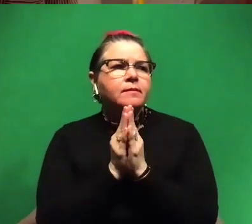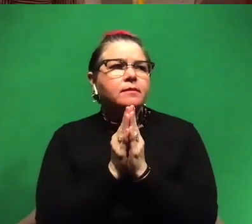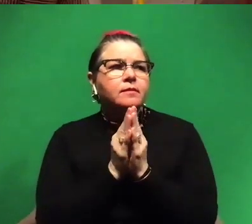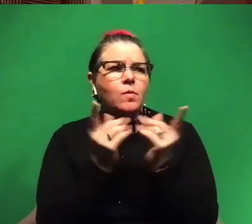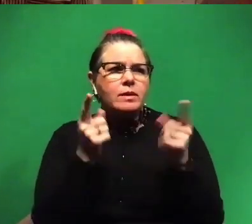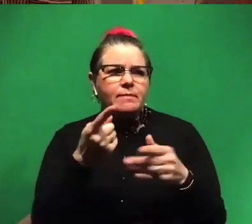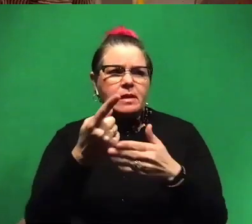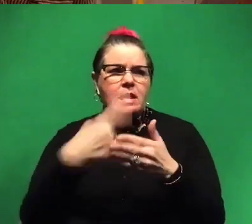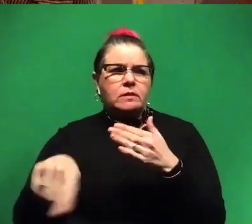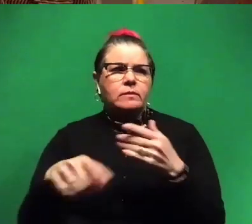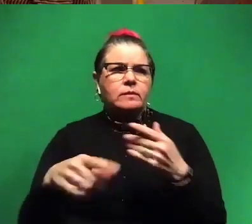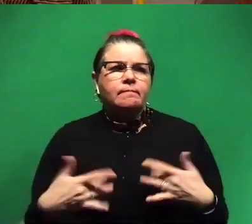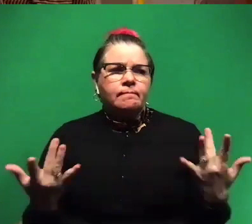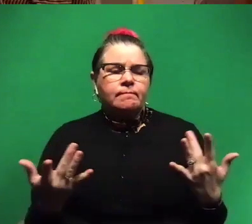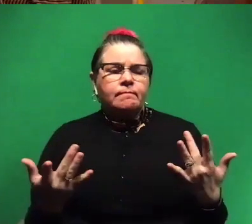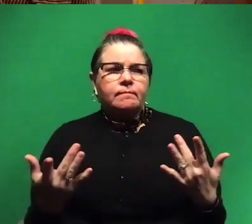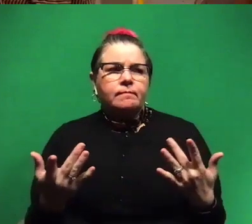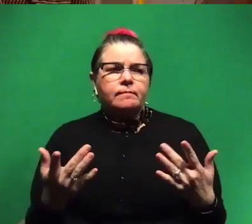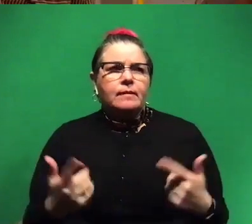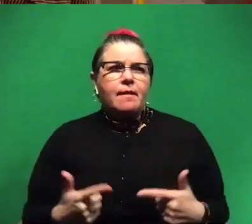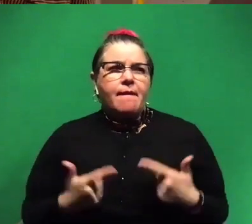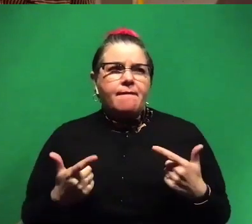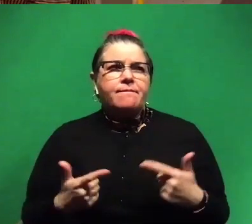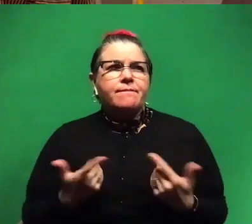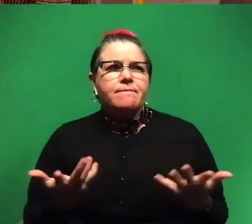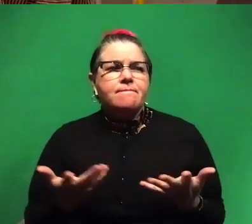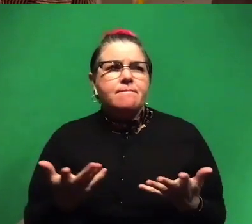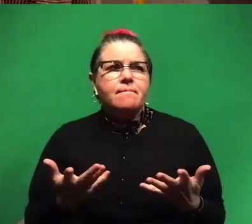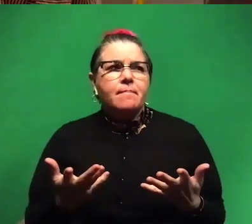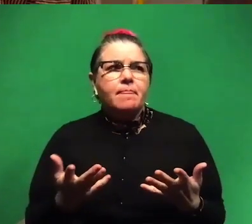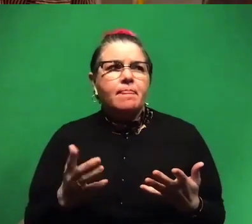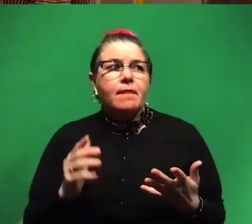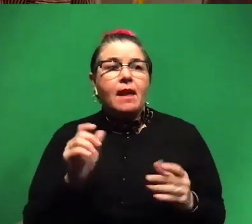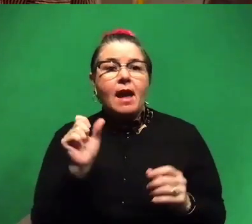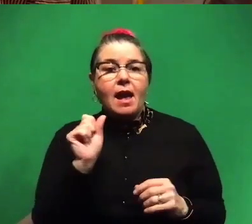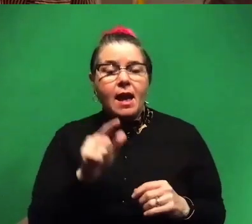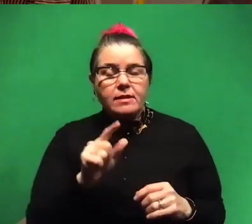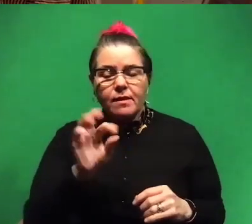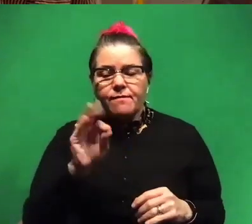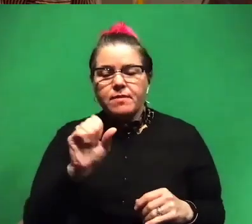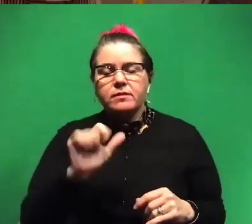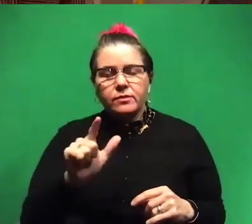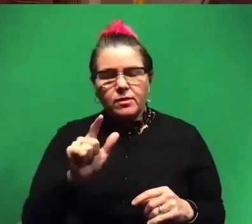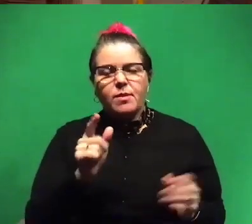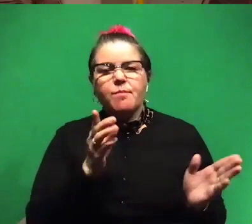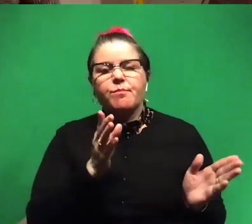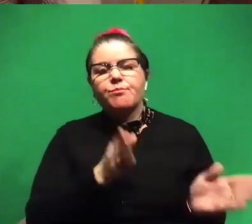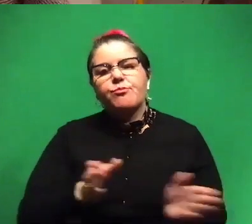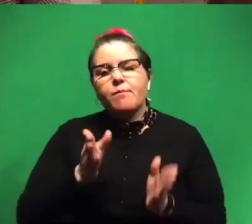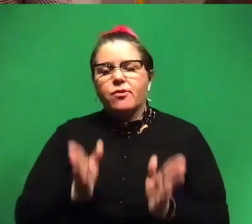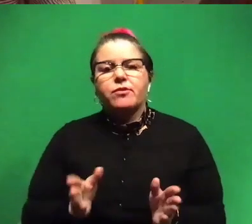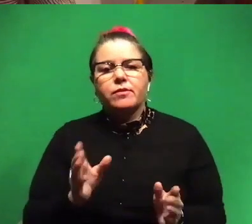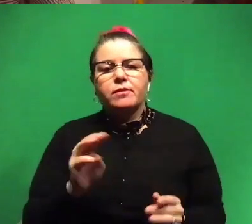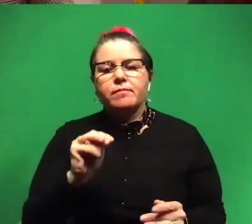happening next week on the live streams? We've got Ask a Fossil Preparator. That's with